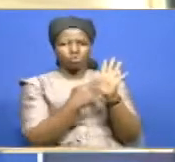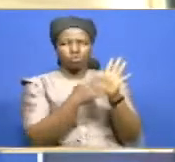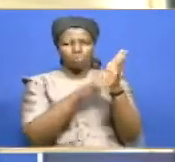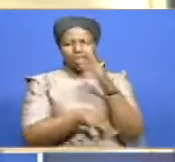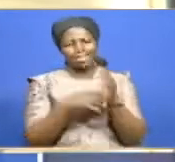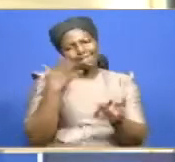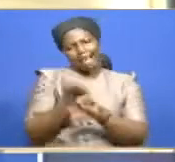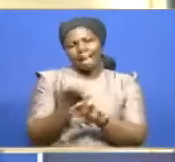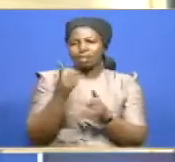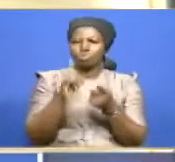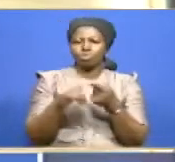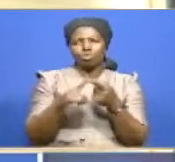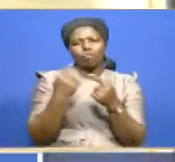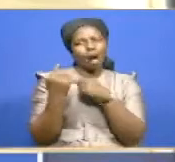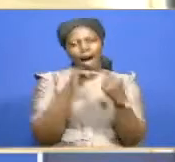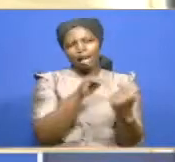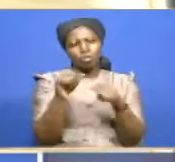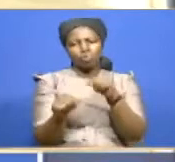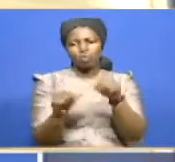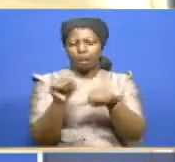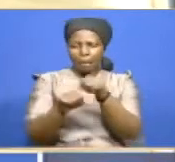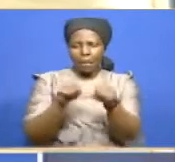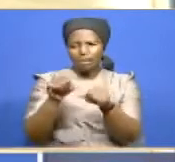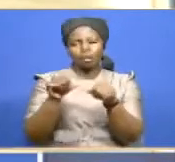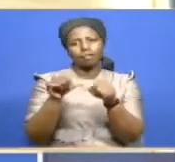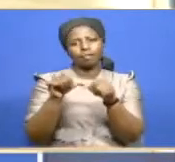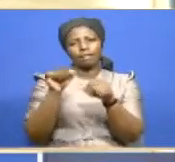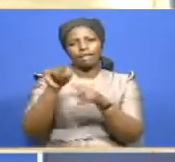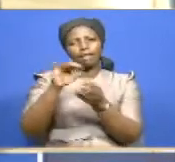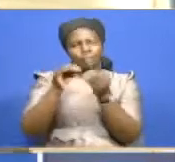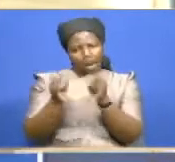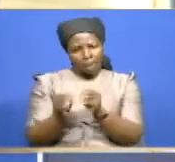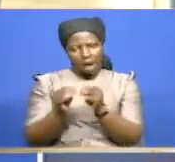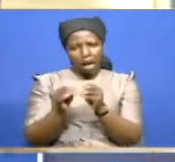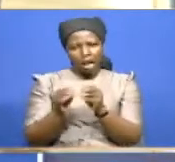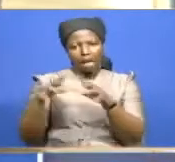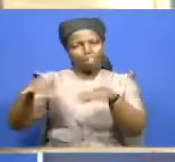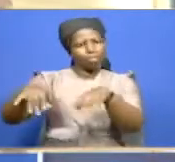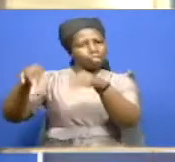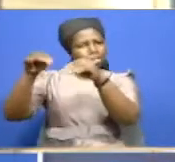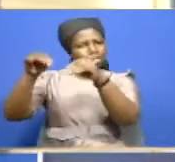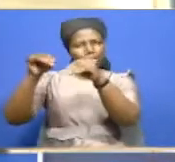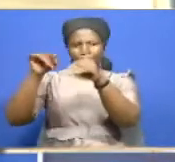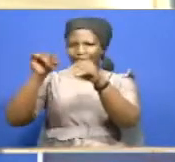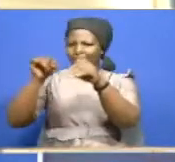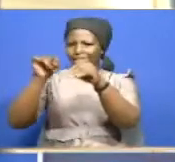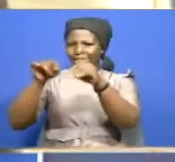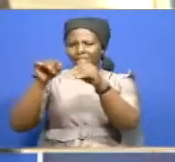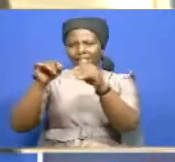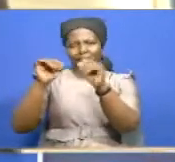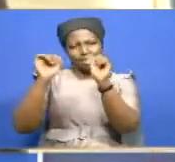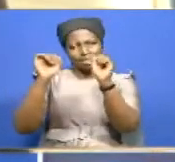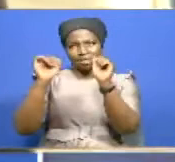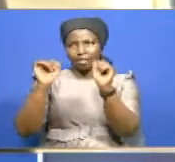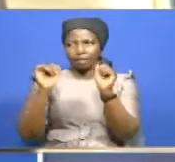based on these numbers that mitumba trade is a substitute for